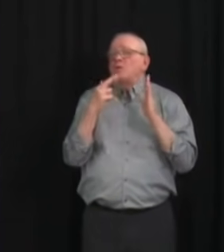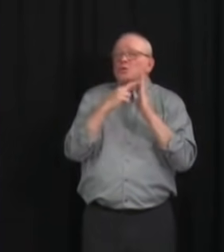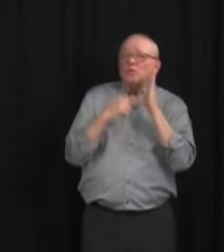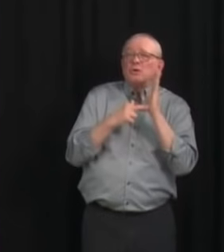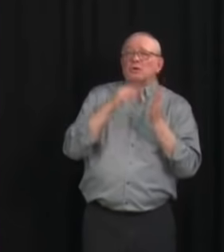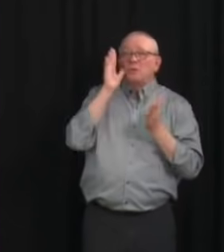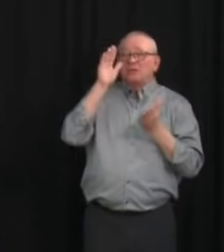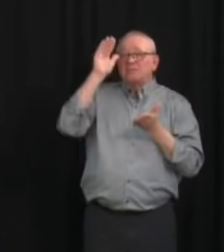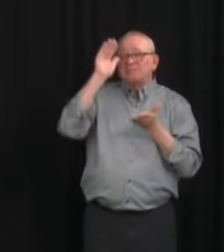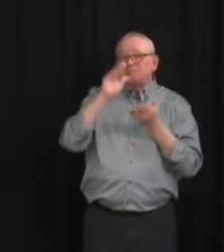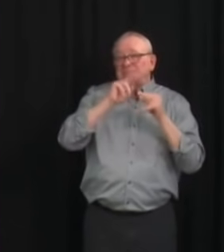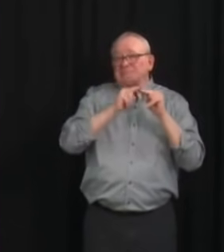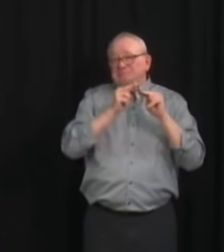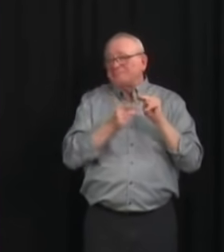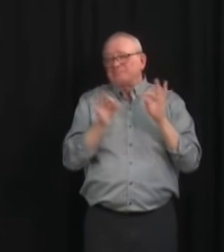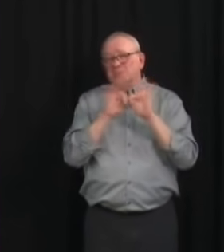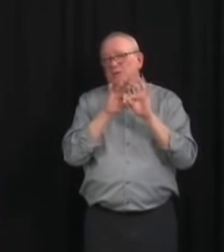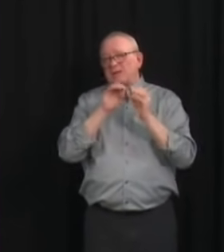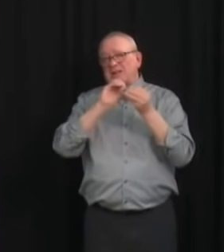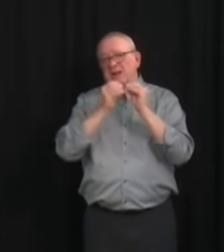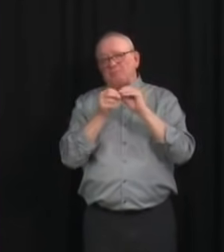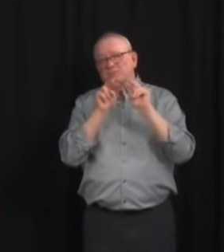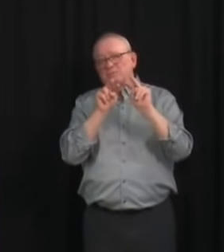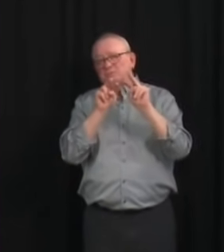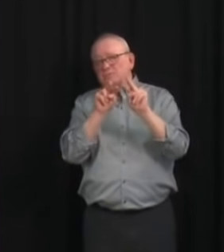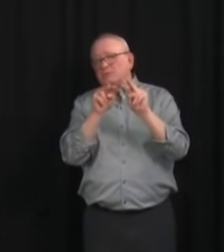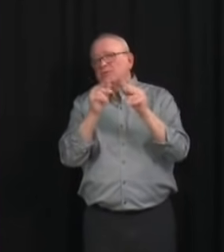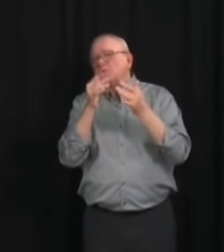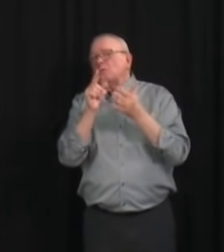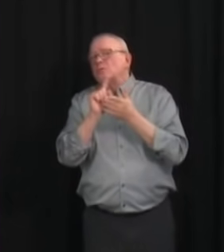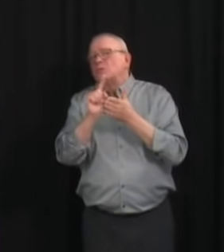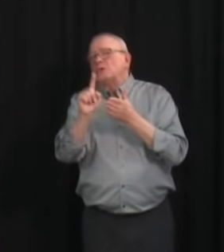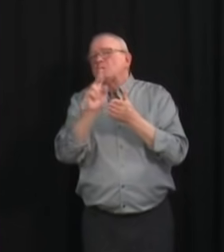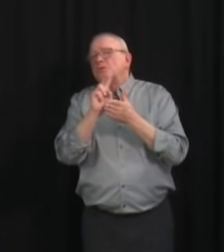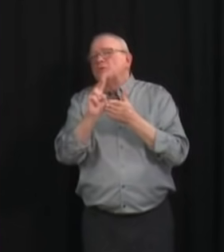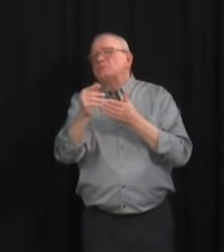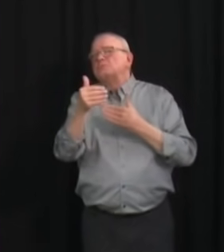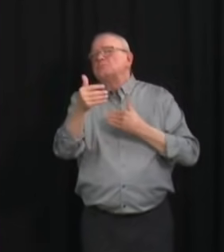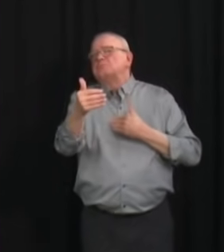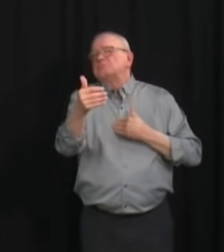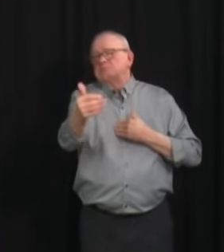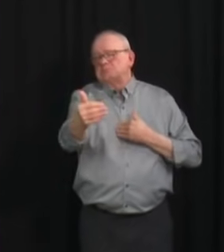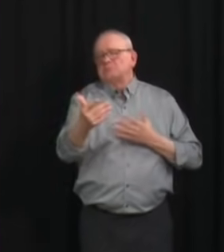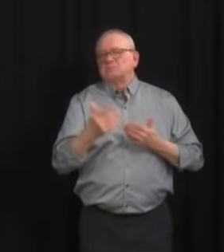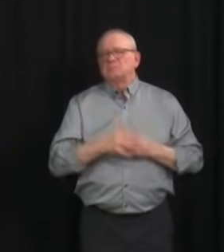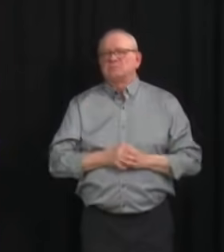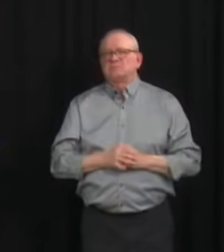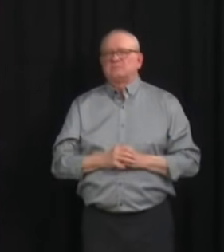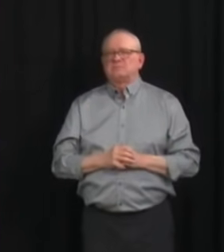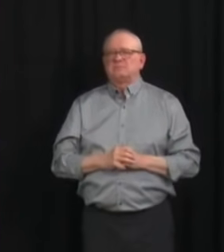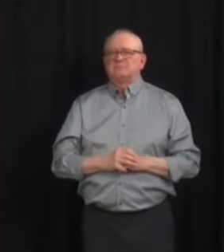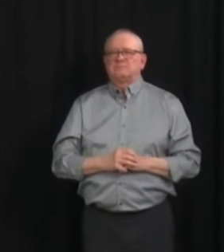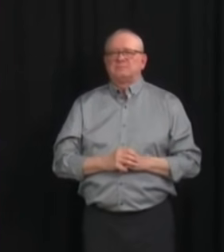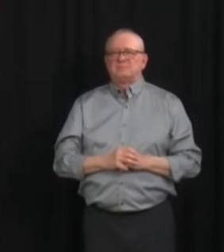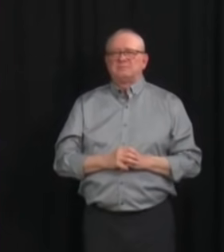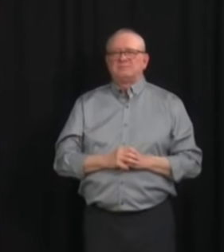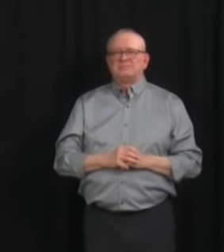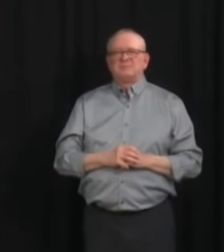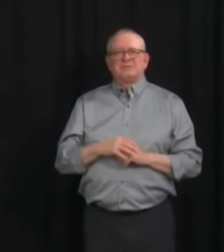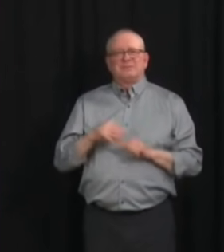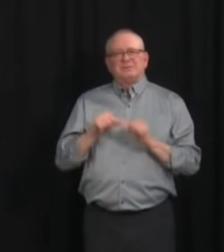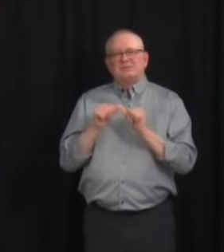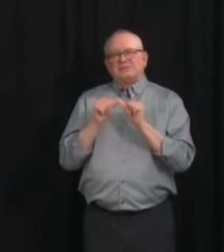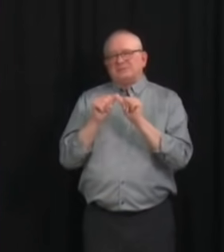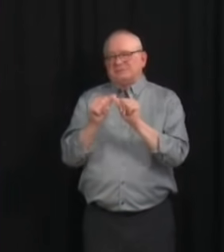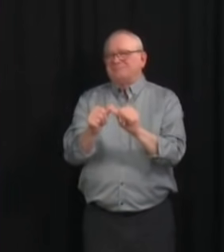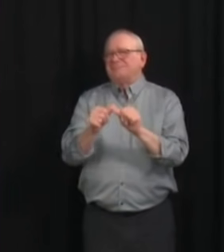very closely in the numbers over the next week or 2. What I can tell you is that while we are continue to be very concerned about these high